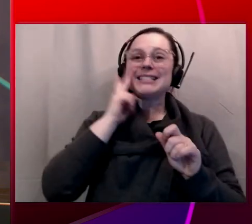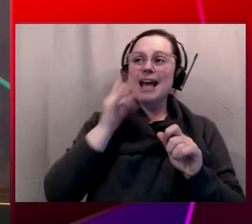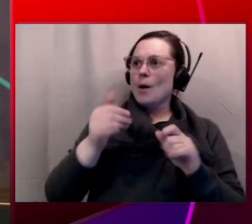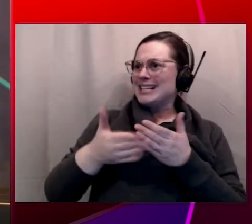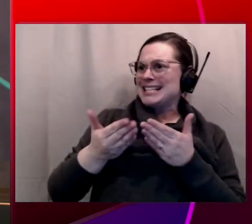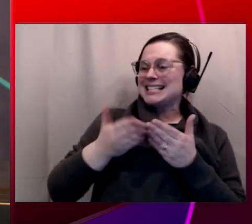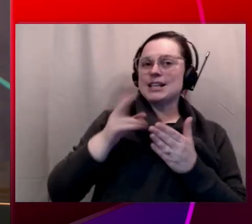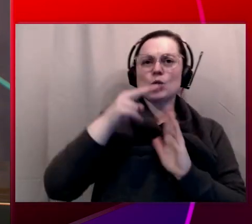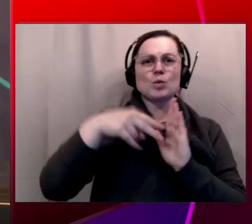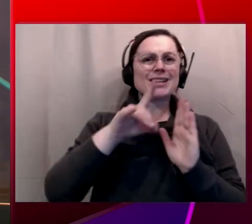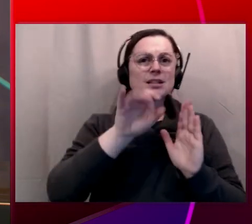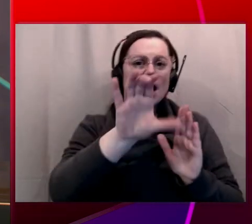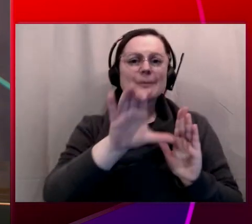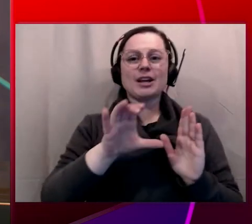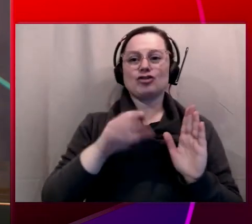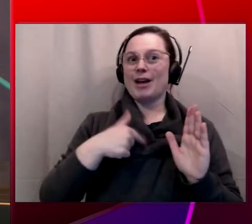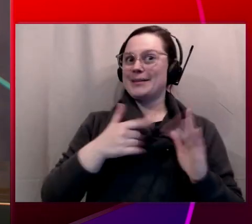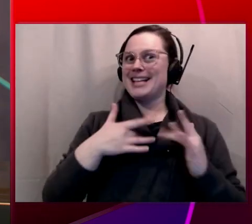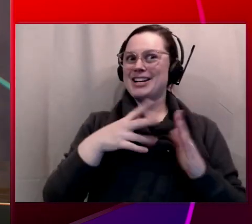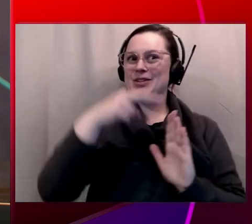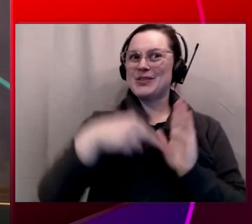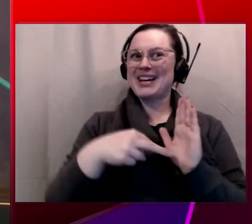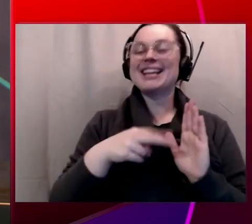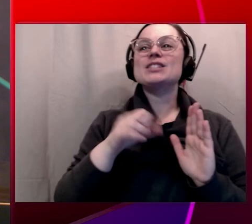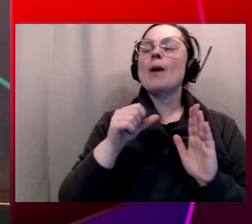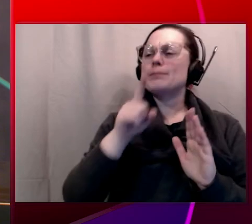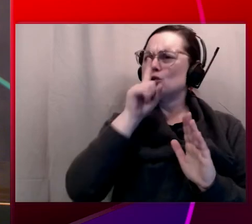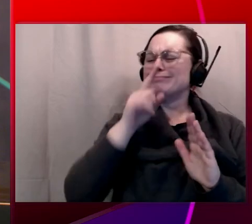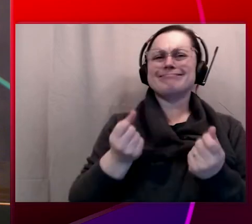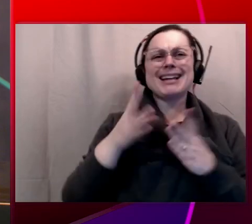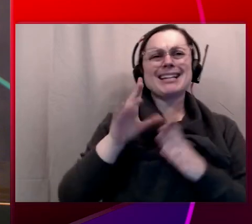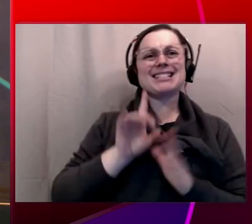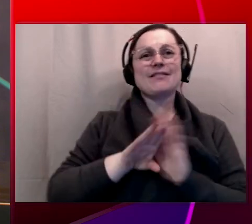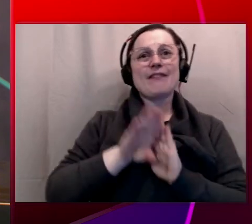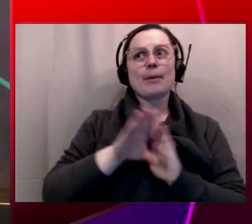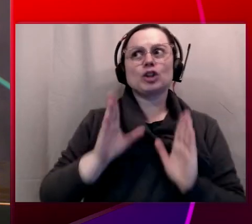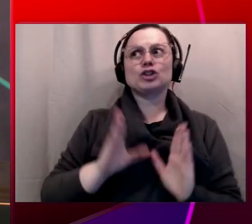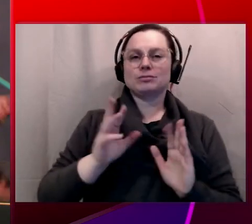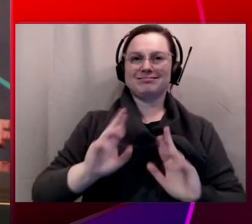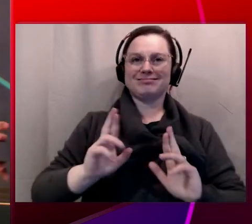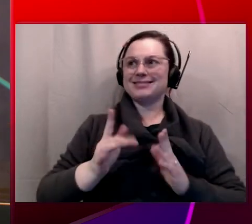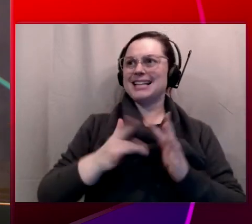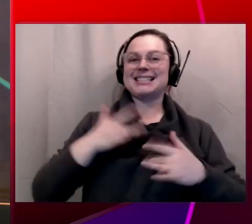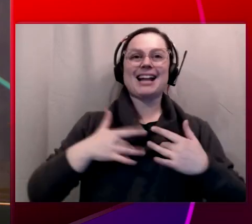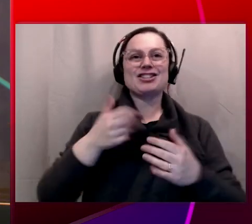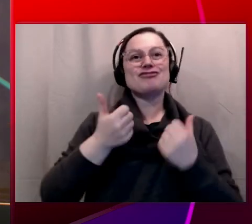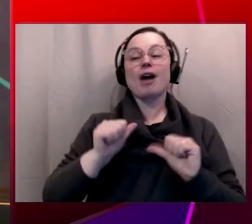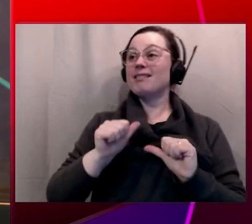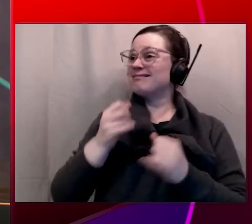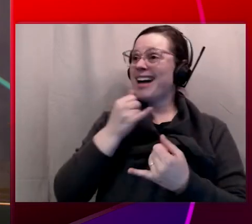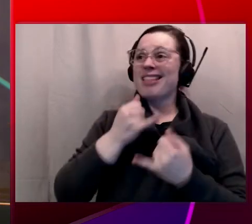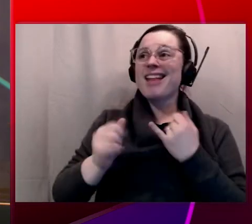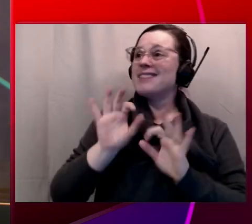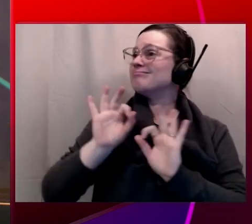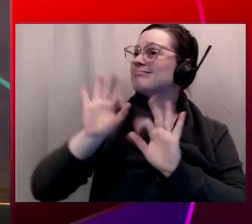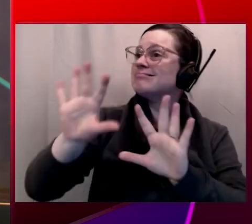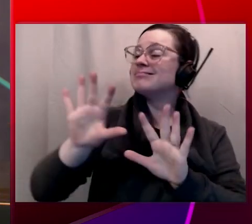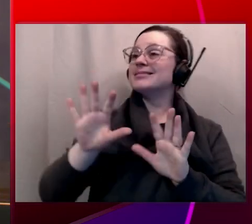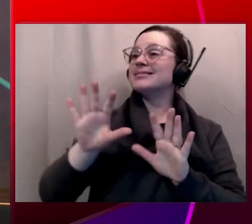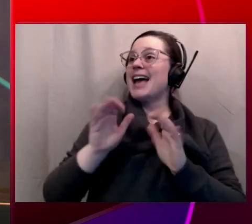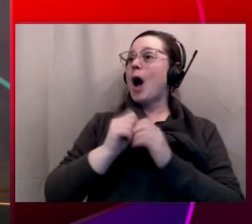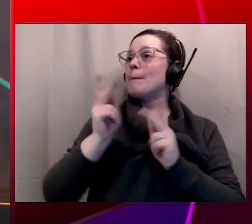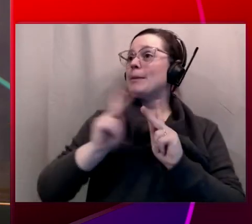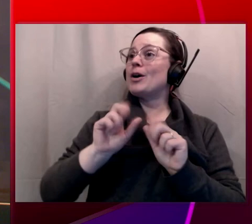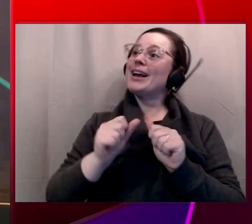the documentation, so I'm sure a lot of developers are going to be really excited to get started trying this. So any last words of how they can get